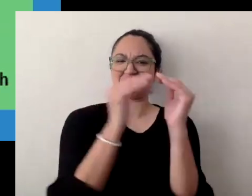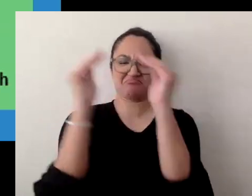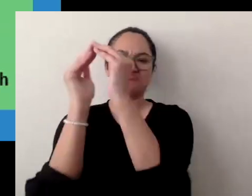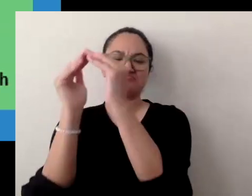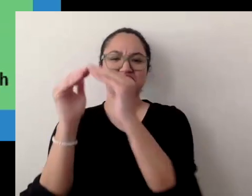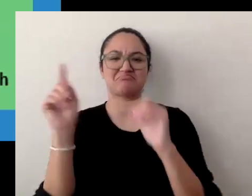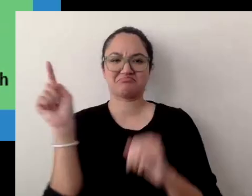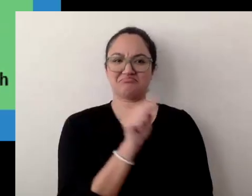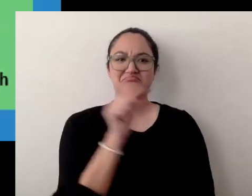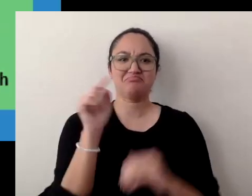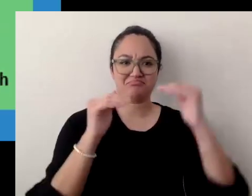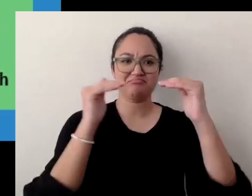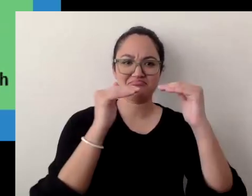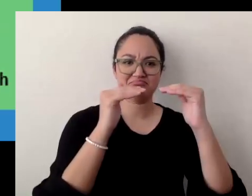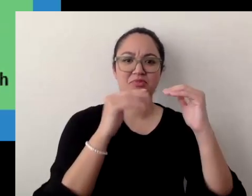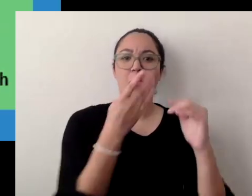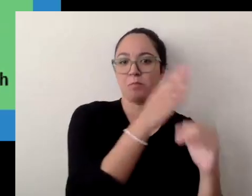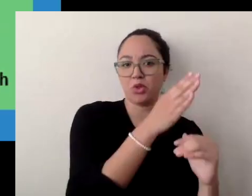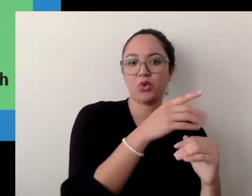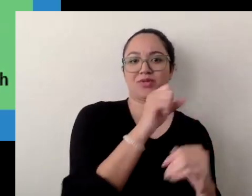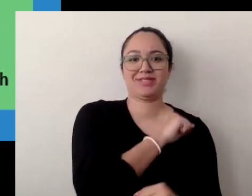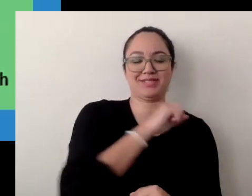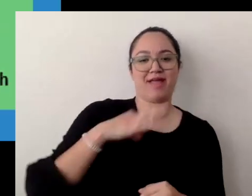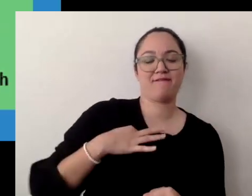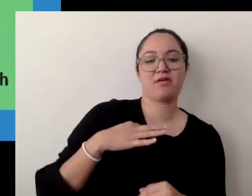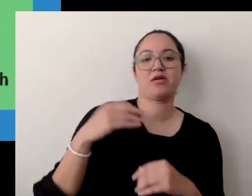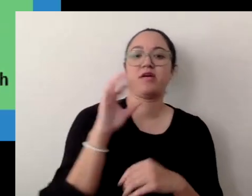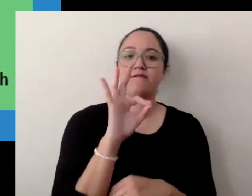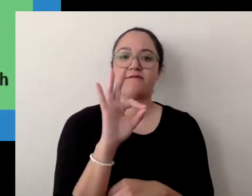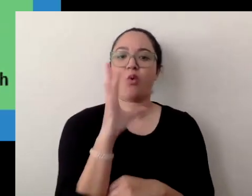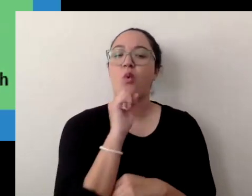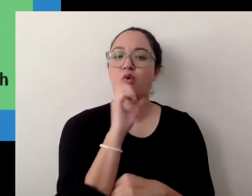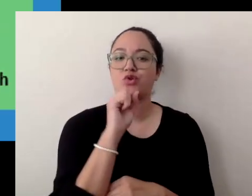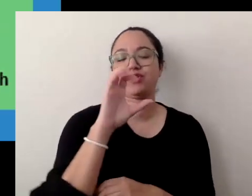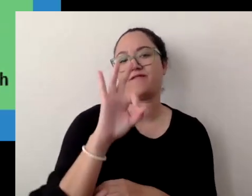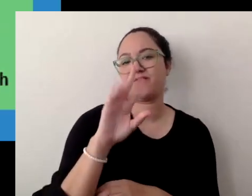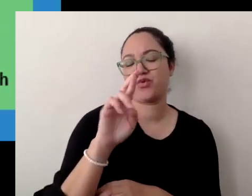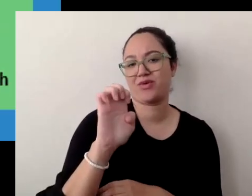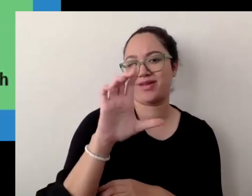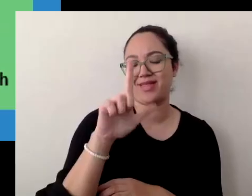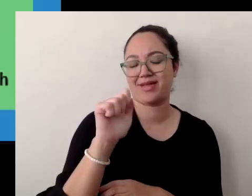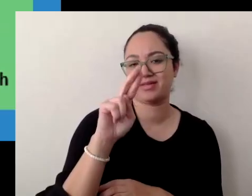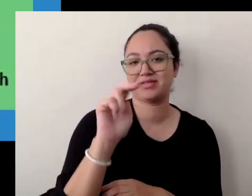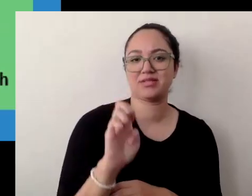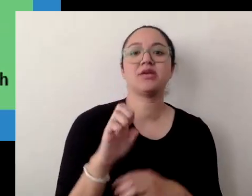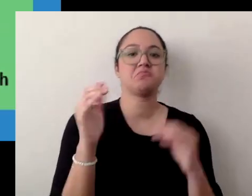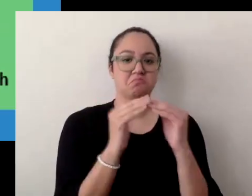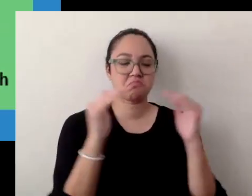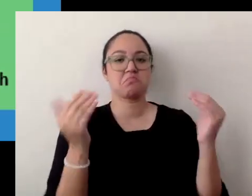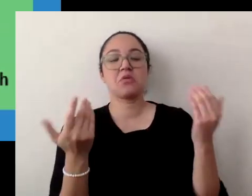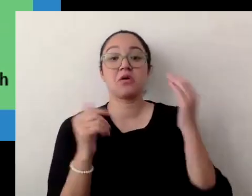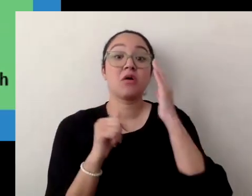the two bars, right? The blue bar being staff and the orange bar being freelance. Um, and likewise, those who